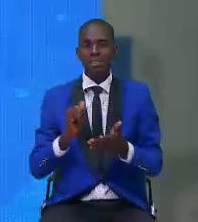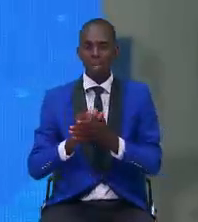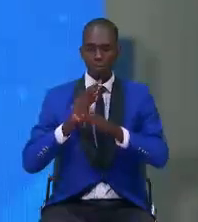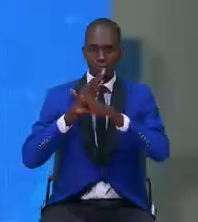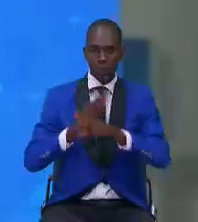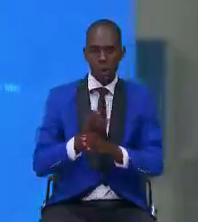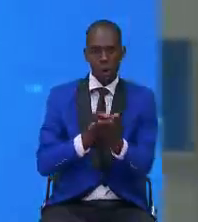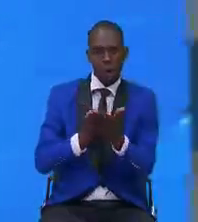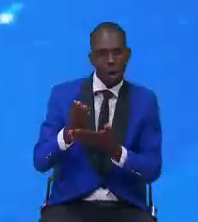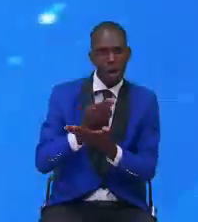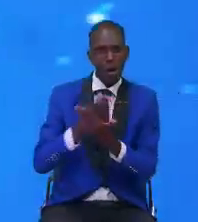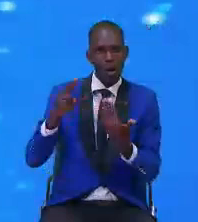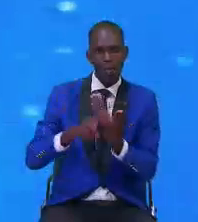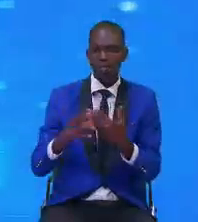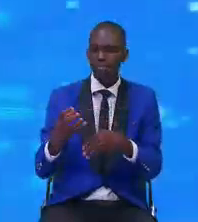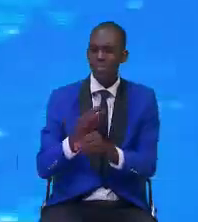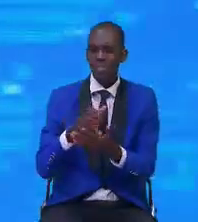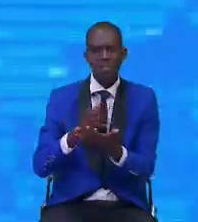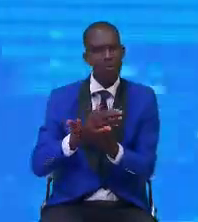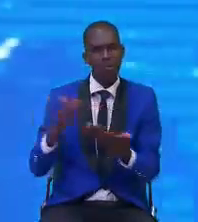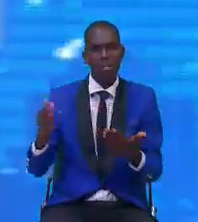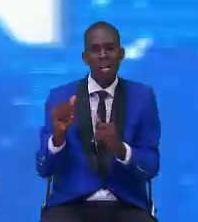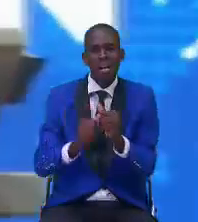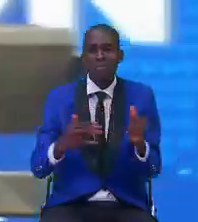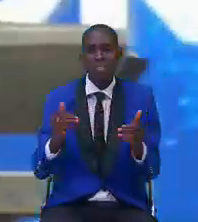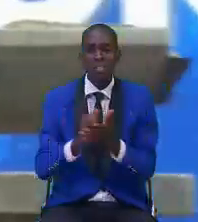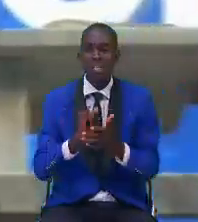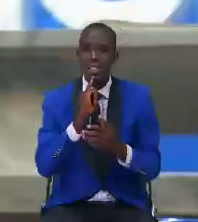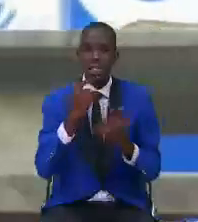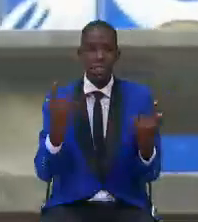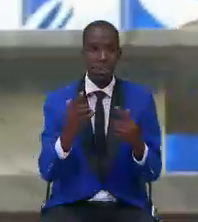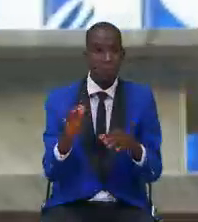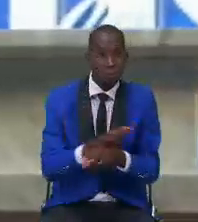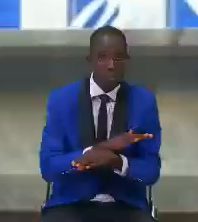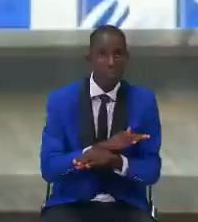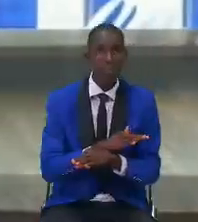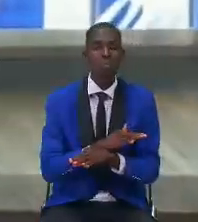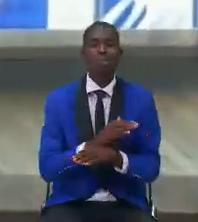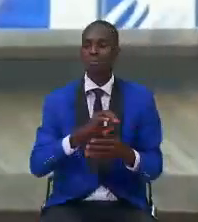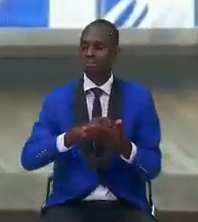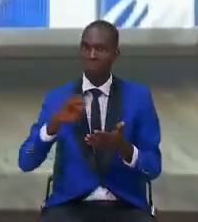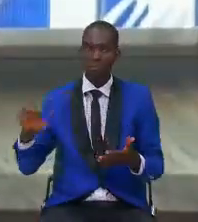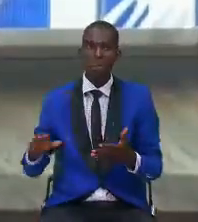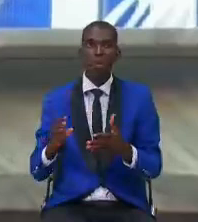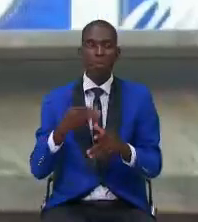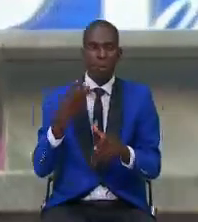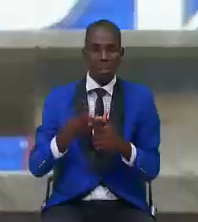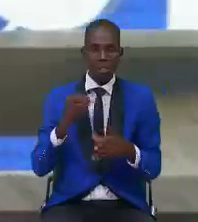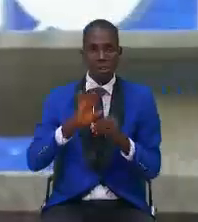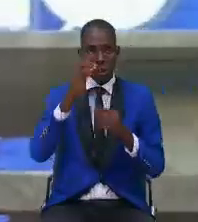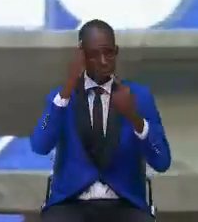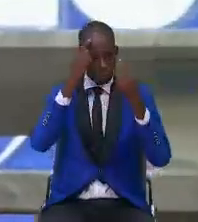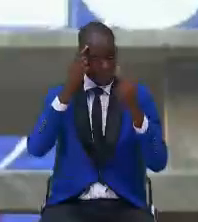away. Anything that is sinful, anything that is transgression, whether in thought, in mind, in action,